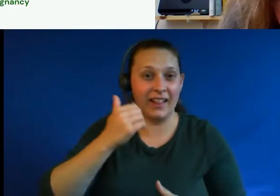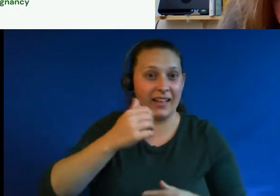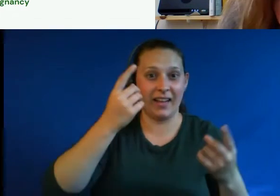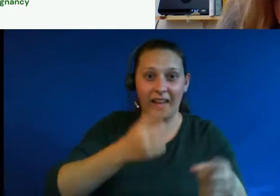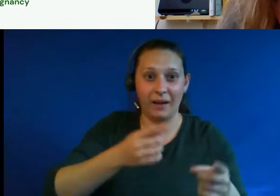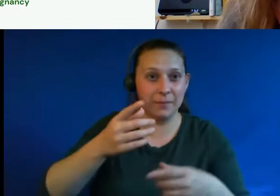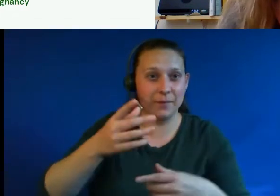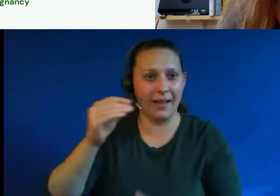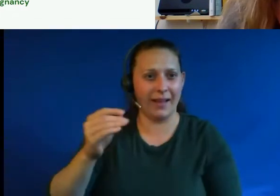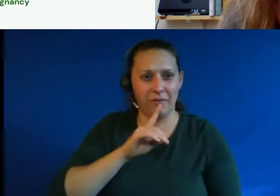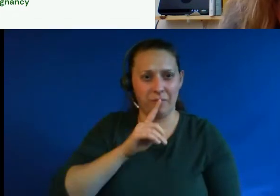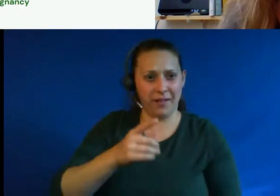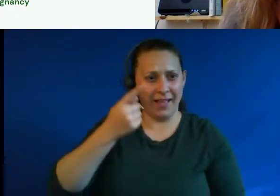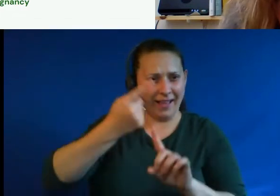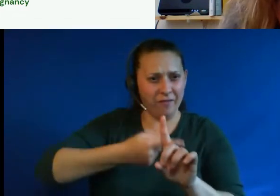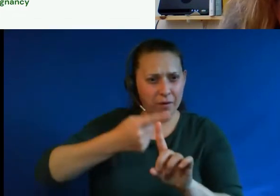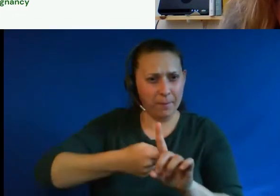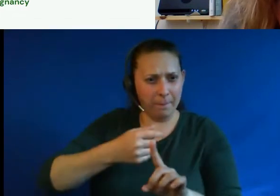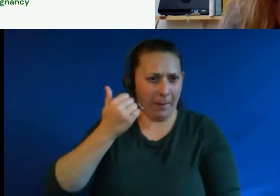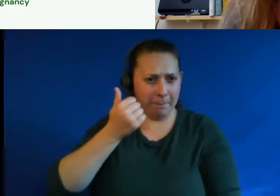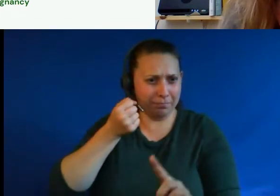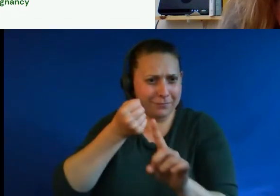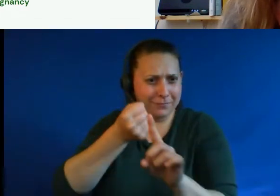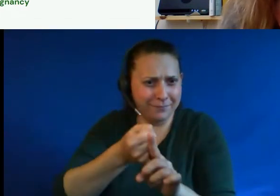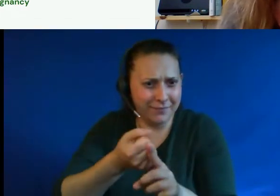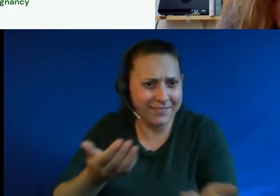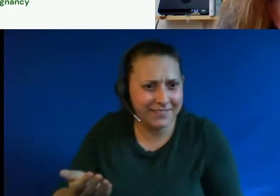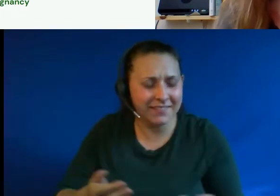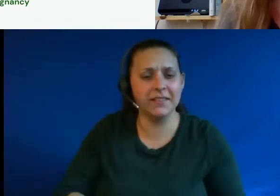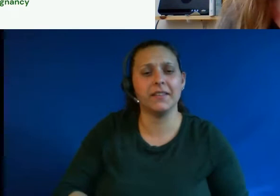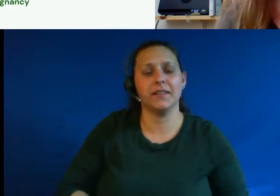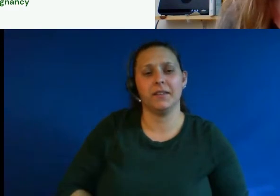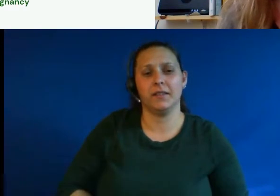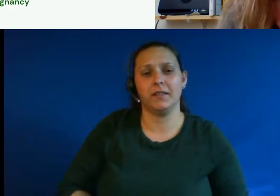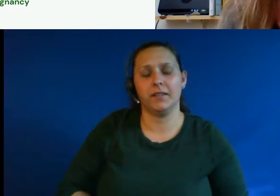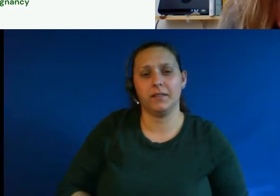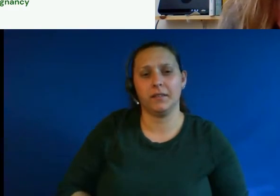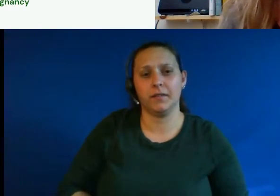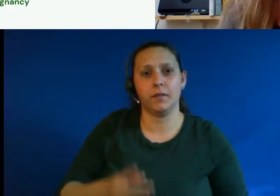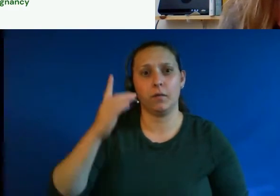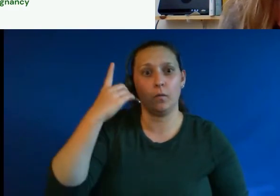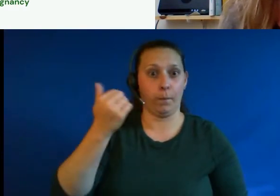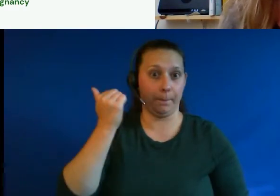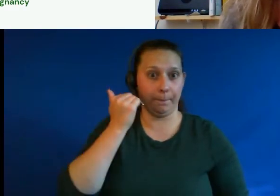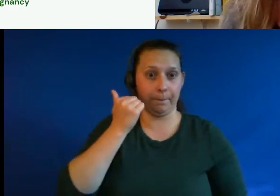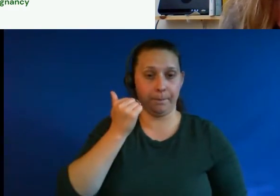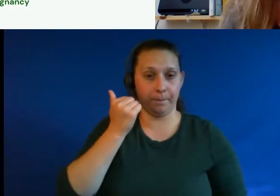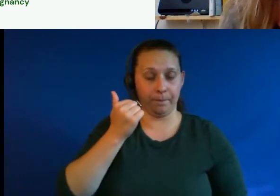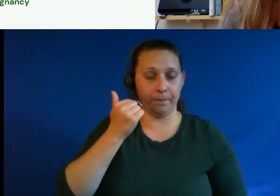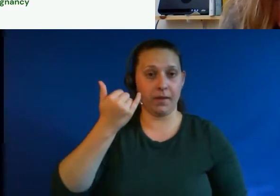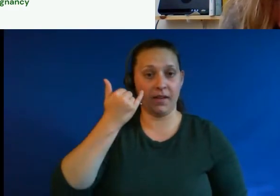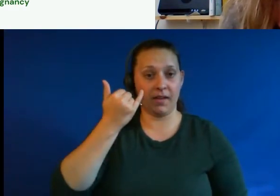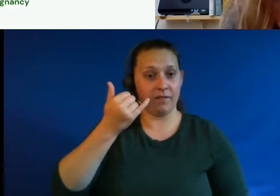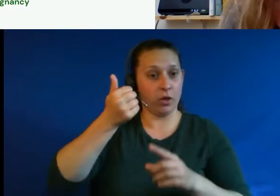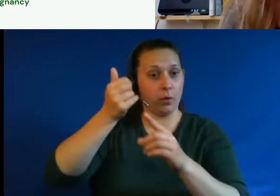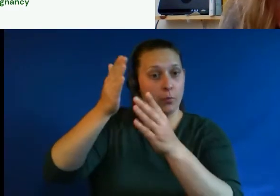takes every month. But as the story of a menstruator, if the menstruator becomes pregnant,